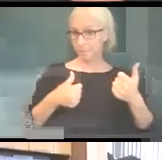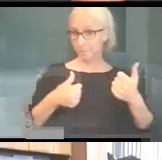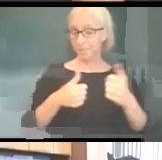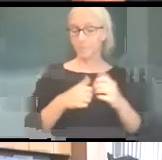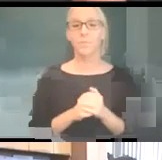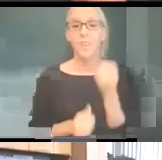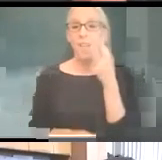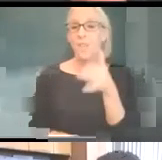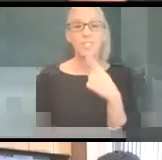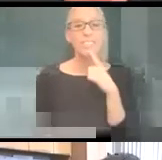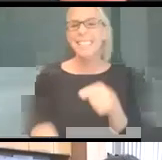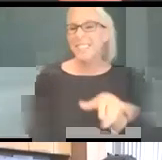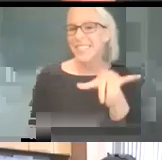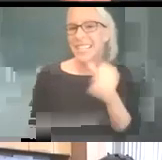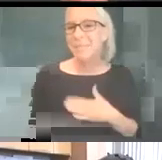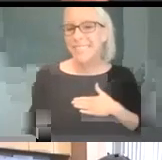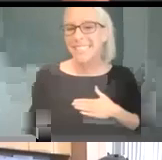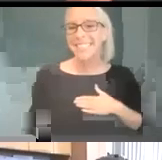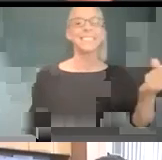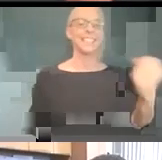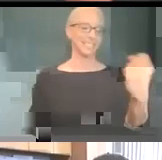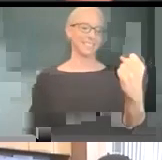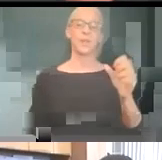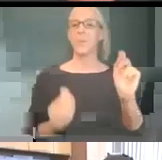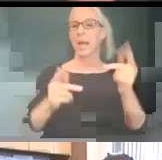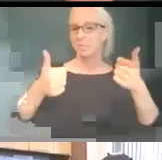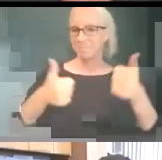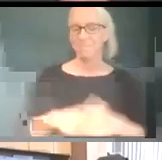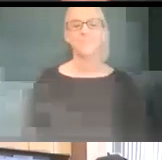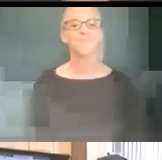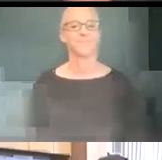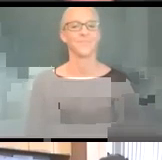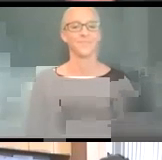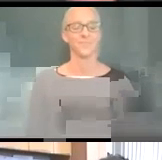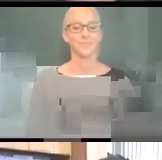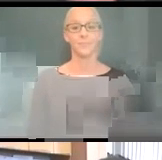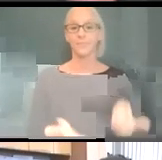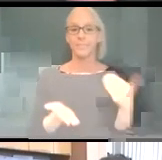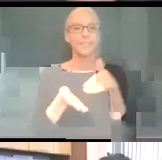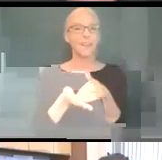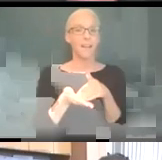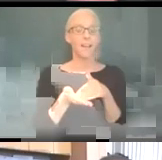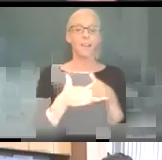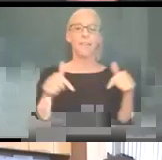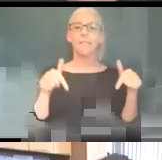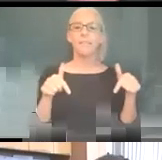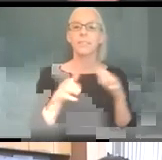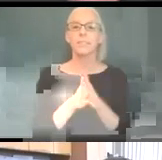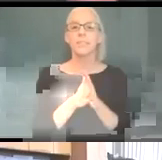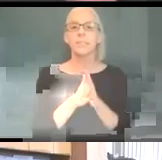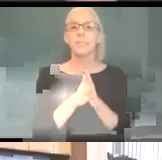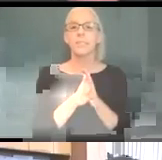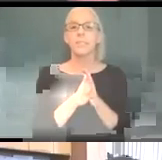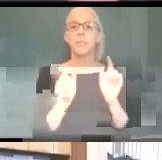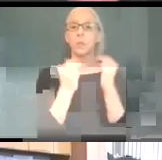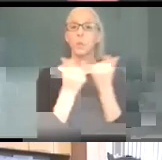Somebody could just say yes. Yes. No. Okay, good. All right. And again, this is part of this group that we have